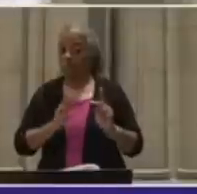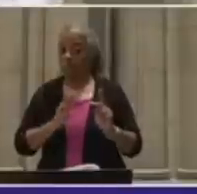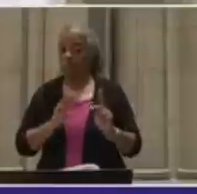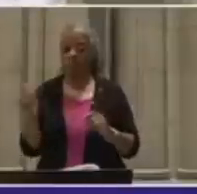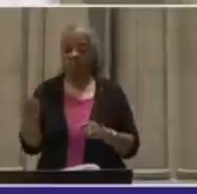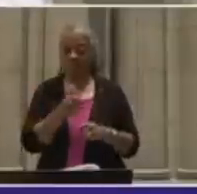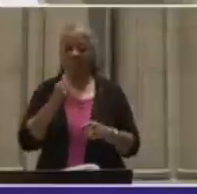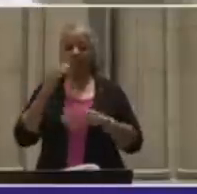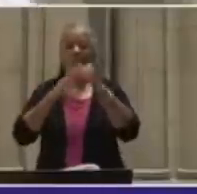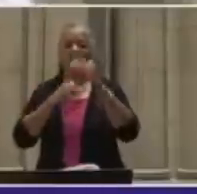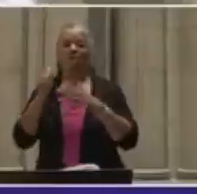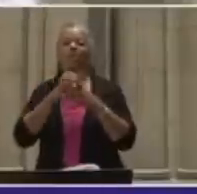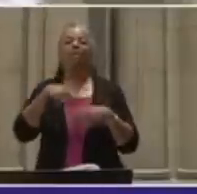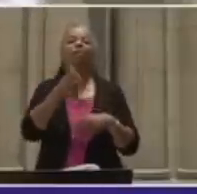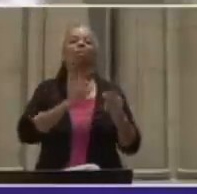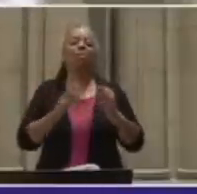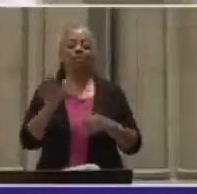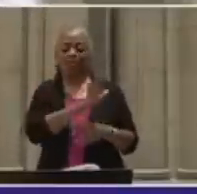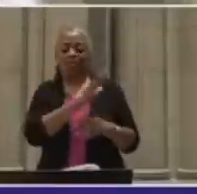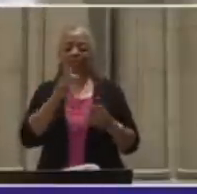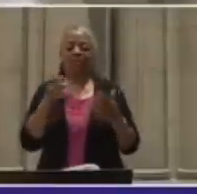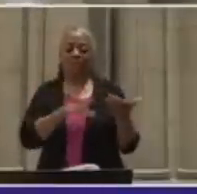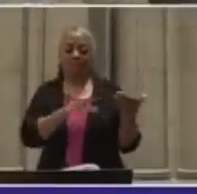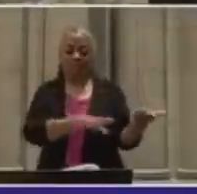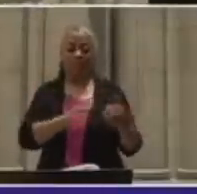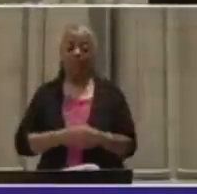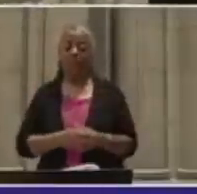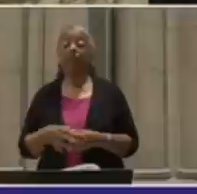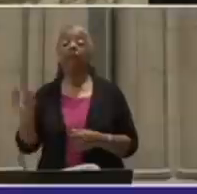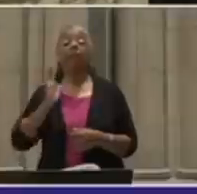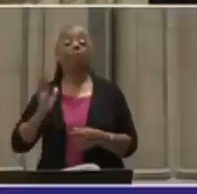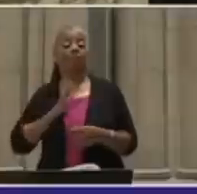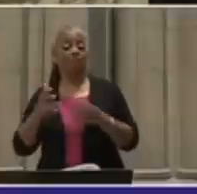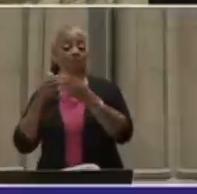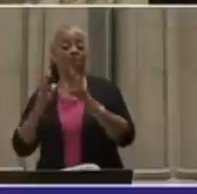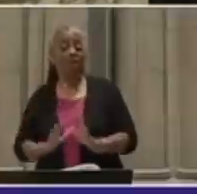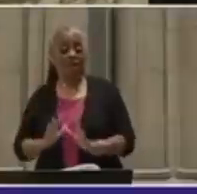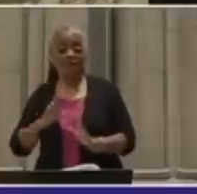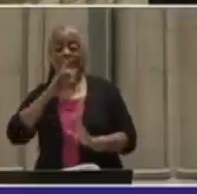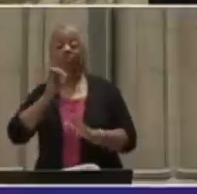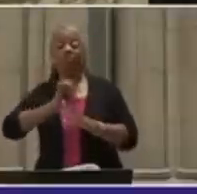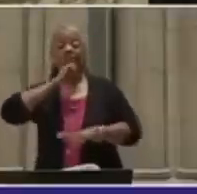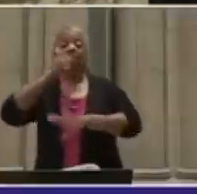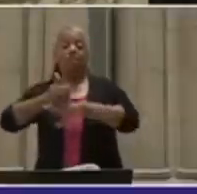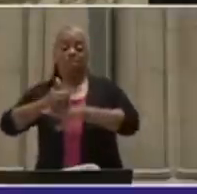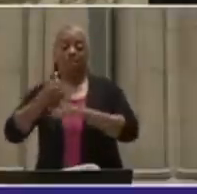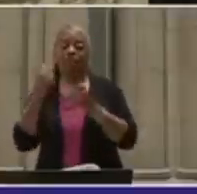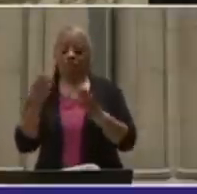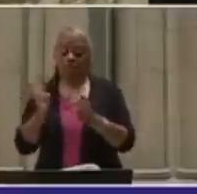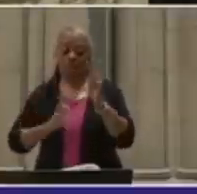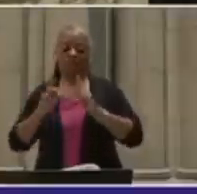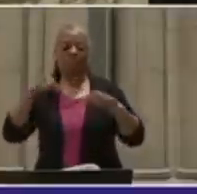comfortable with other people's death. Before America was, too many people in